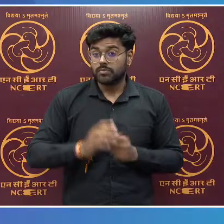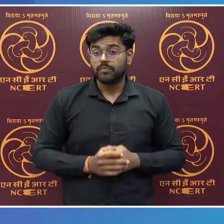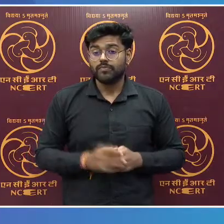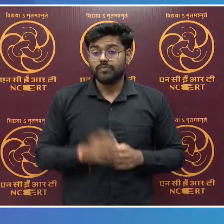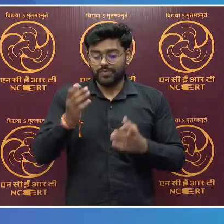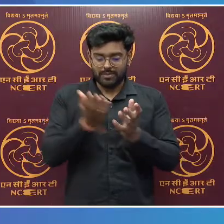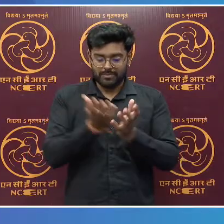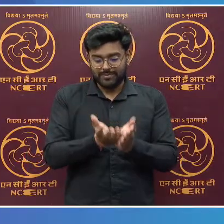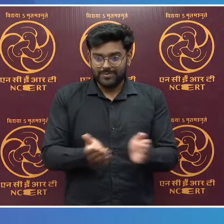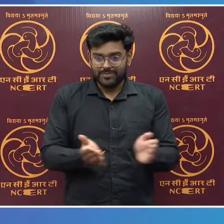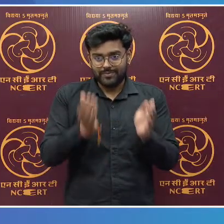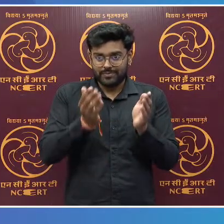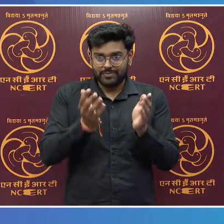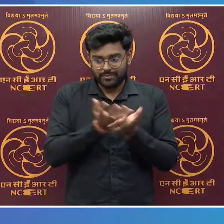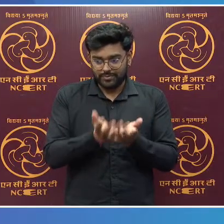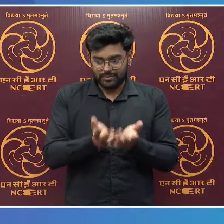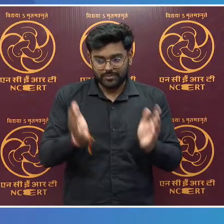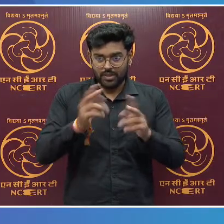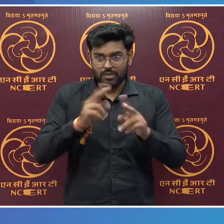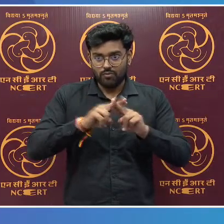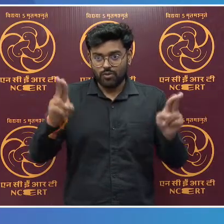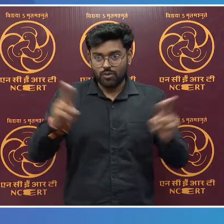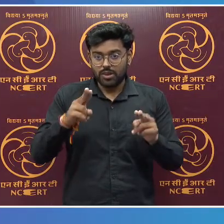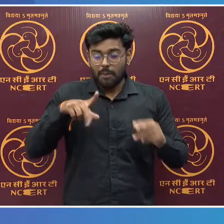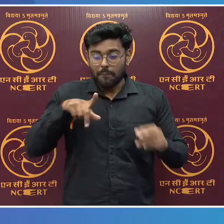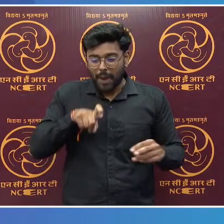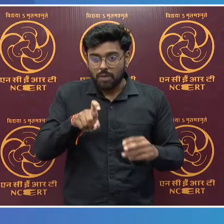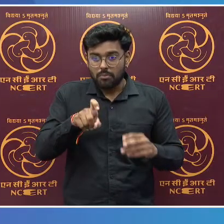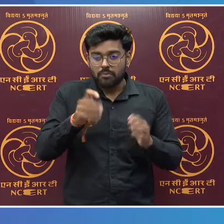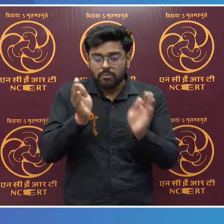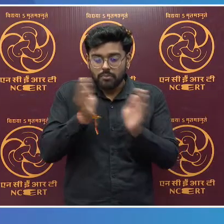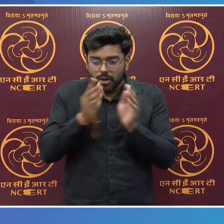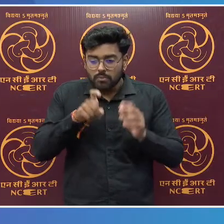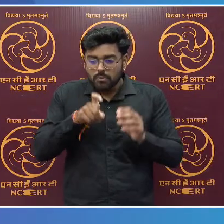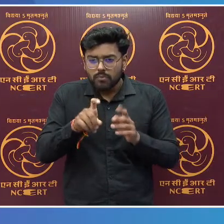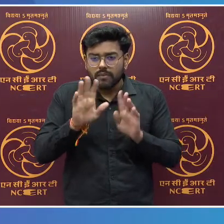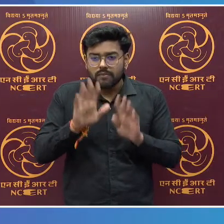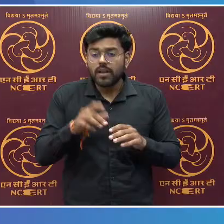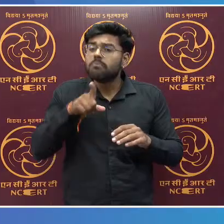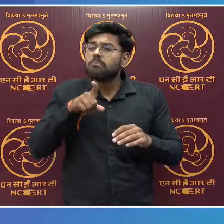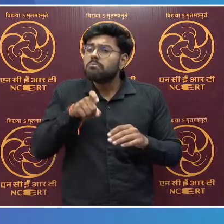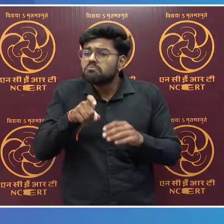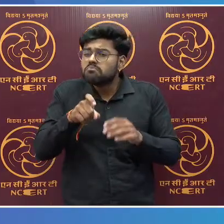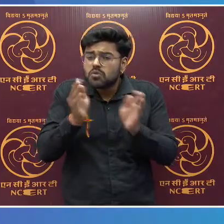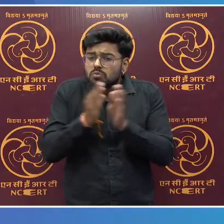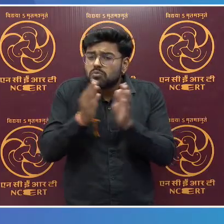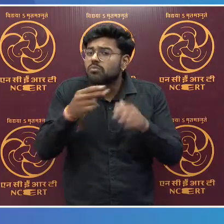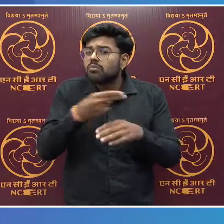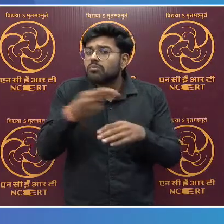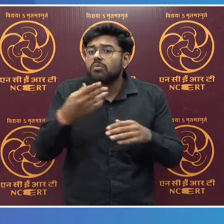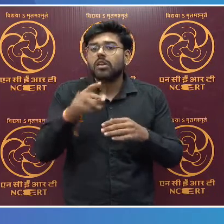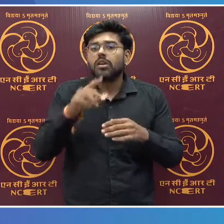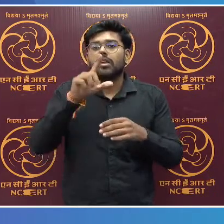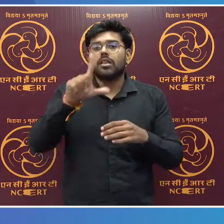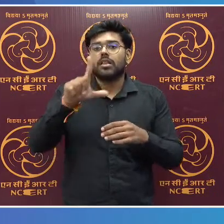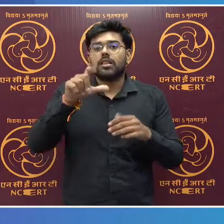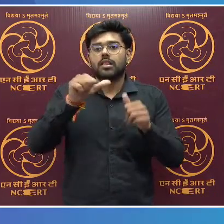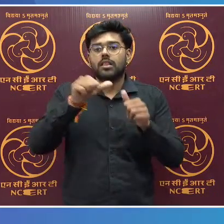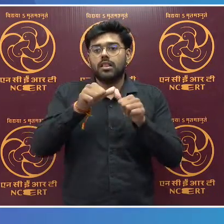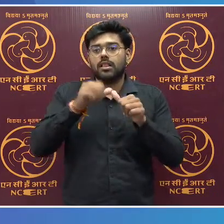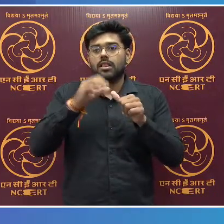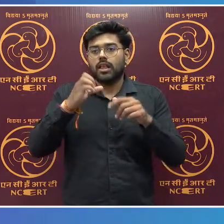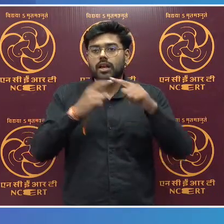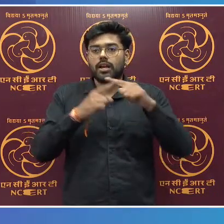this bowl is full of microorganism. Which microorganism? It is